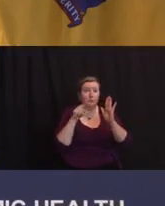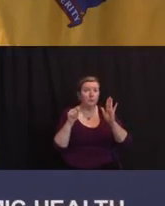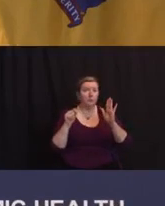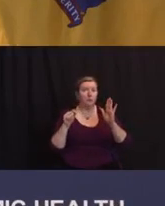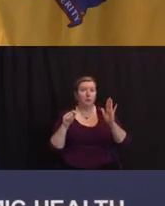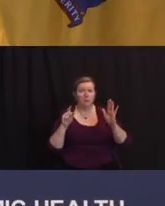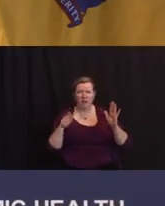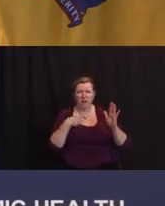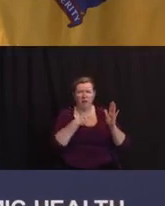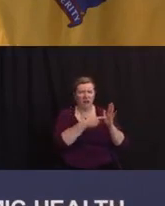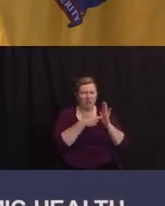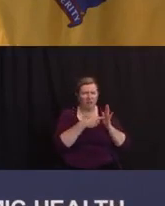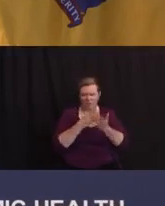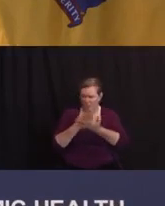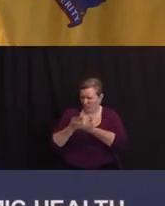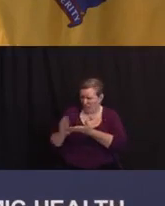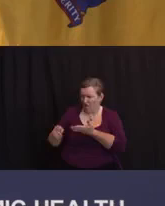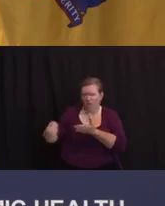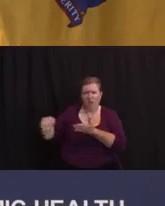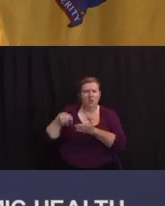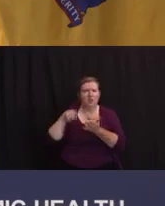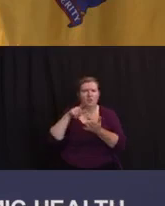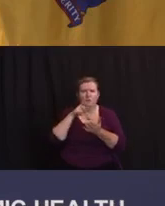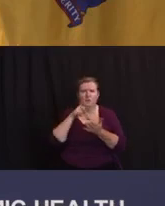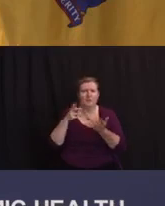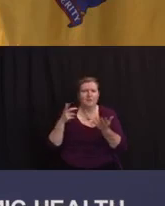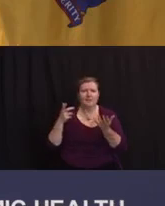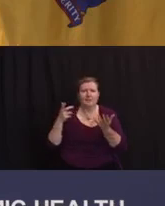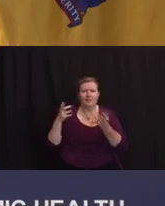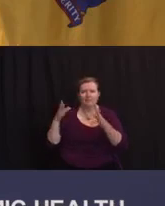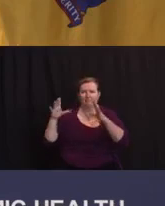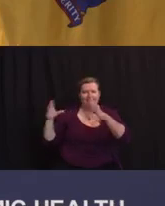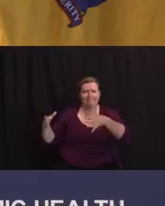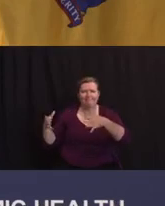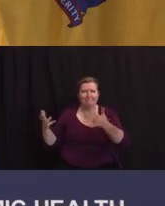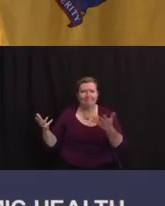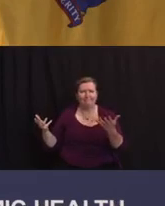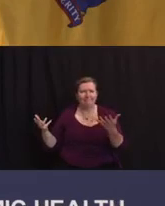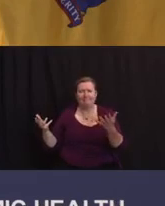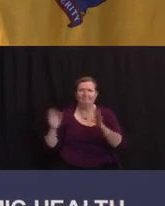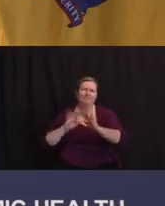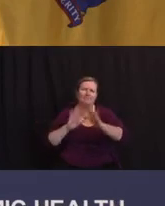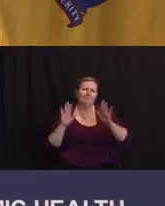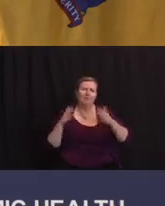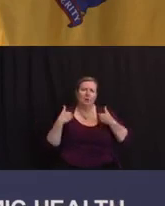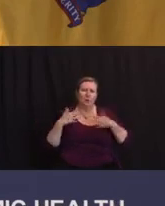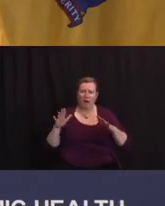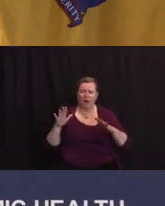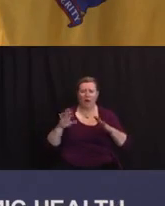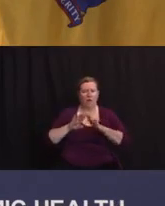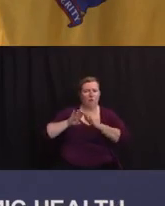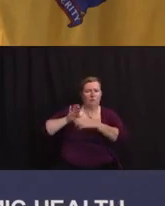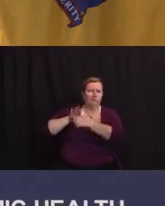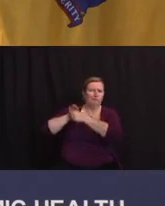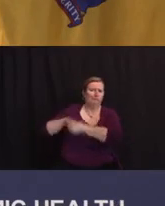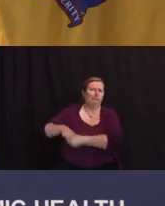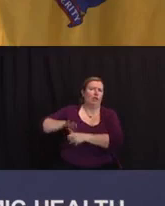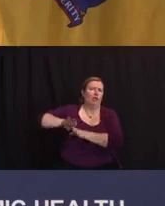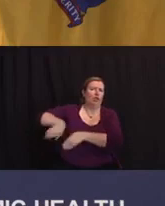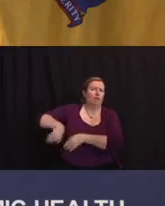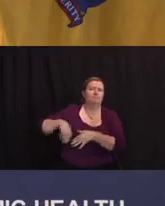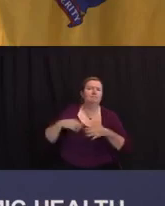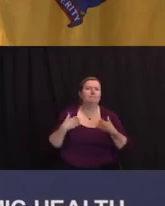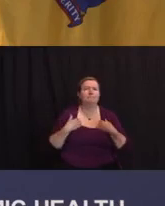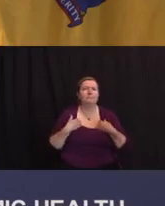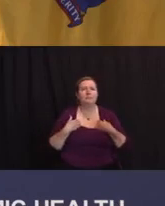inadvertently discriminates against big pieces of our population. Thank you. Is this Ashley? Is that you?